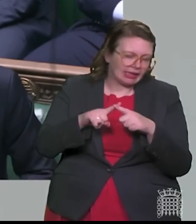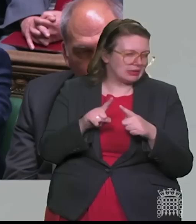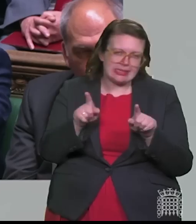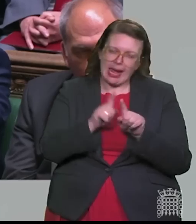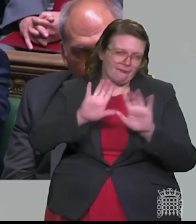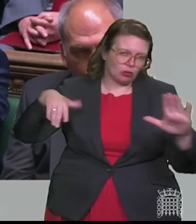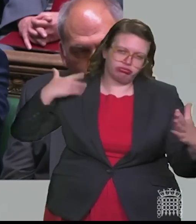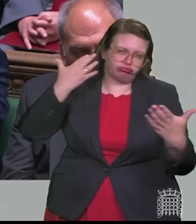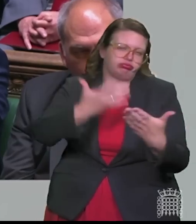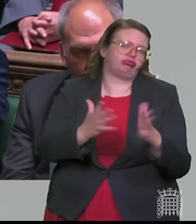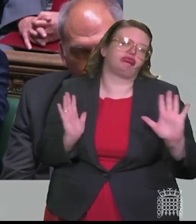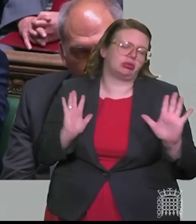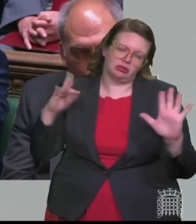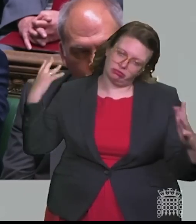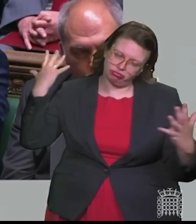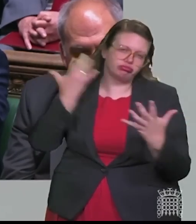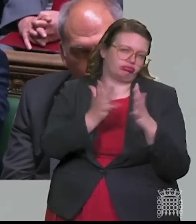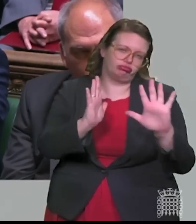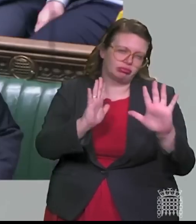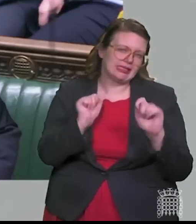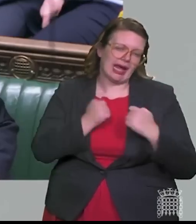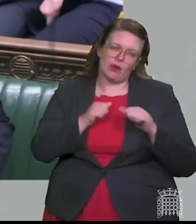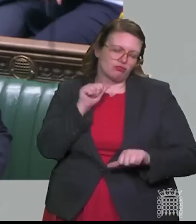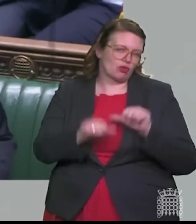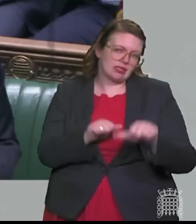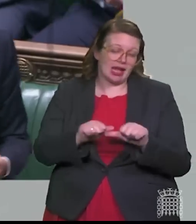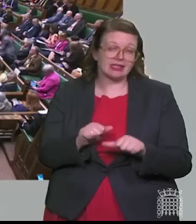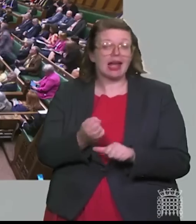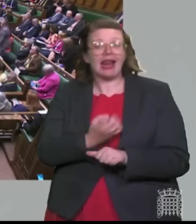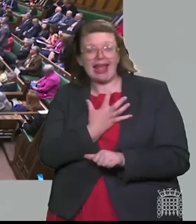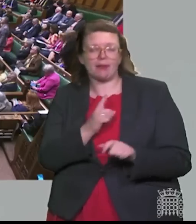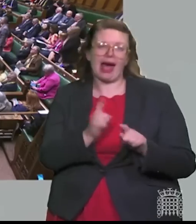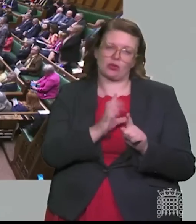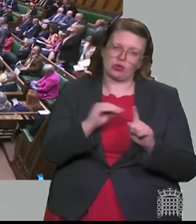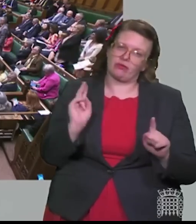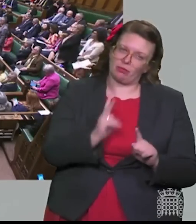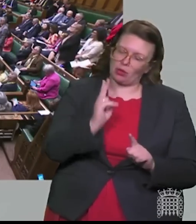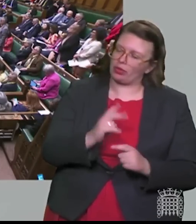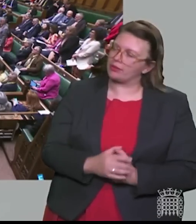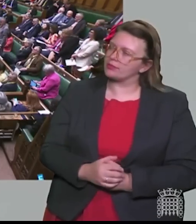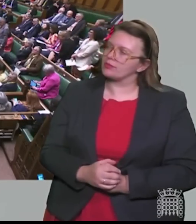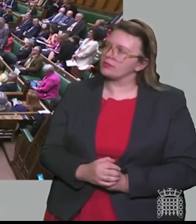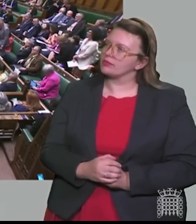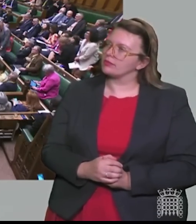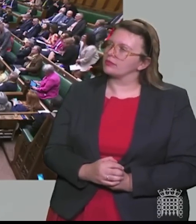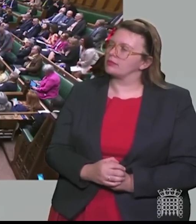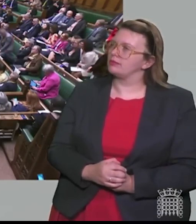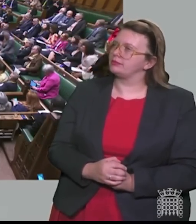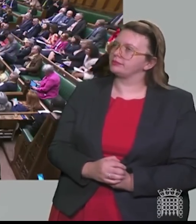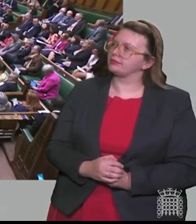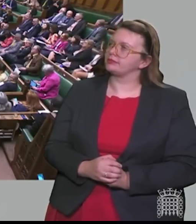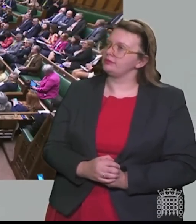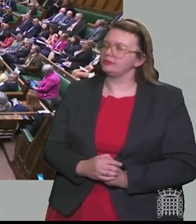for many years, as I said, across multiple political administrations, both Labour and Conservative. No question, Dean Russell. Thank you, Mr. Speaker.